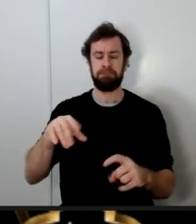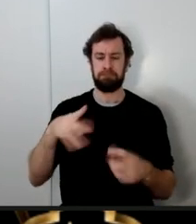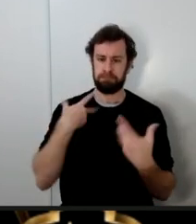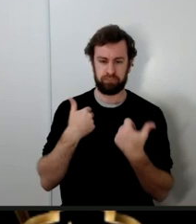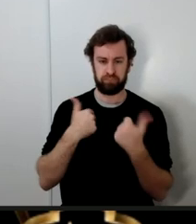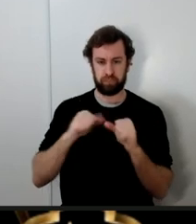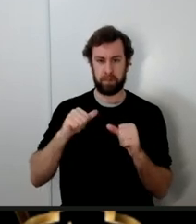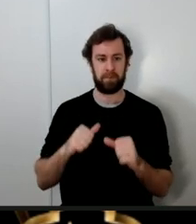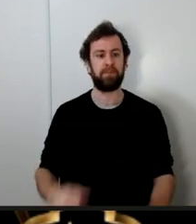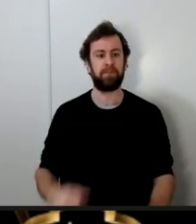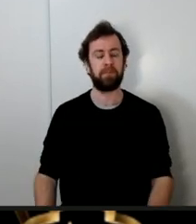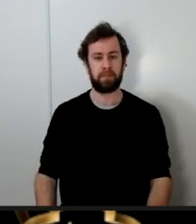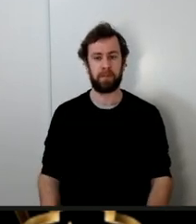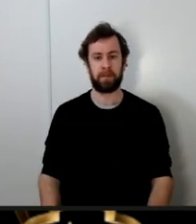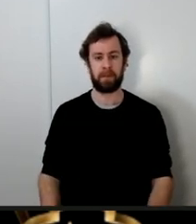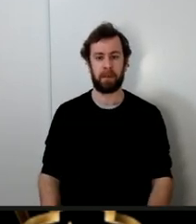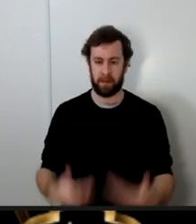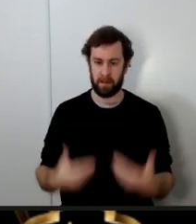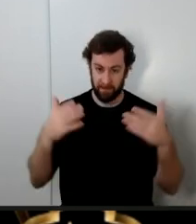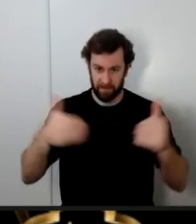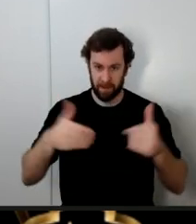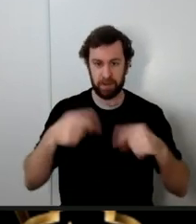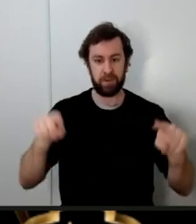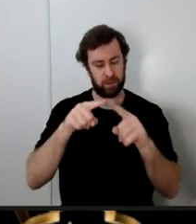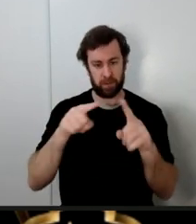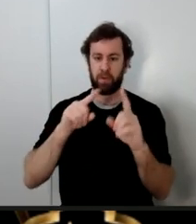happened there I invite you to go and read the books of history